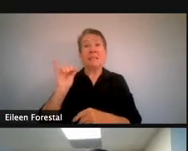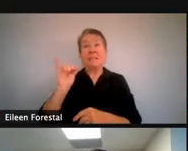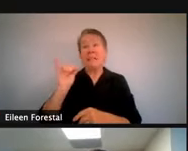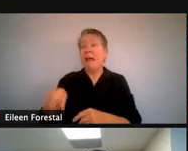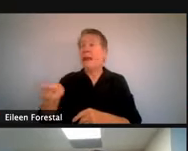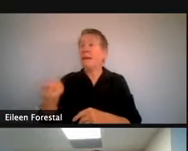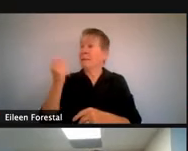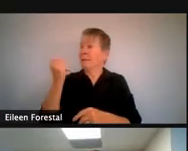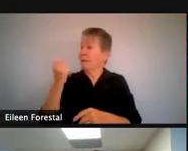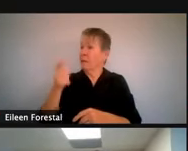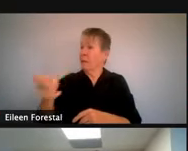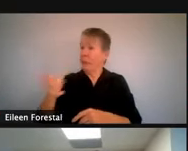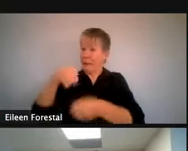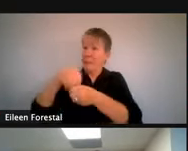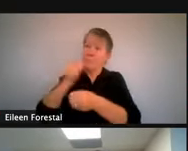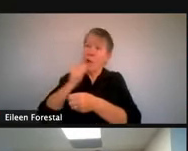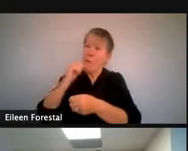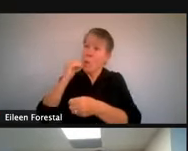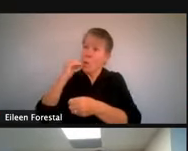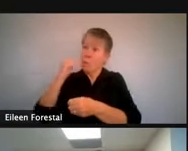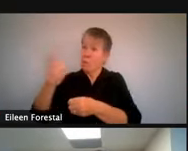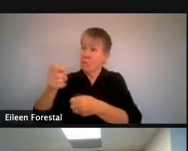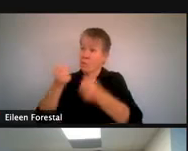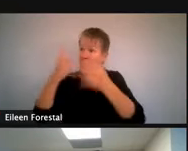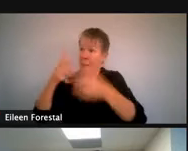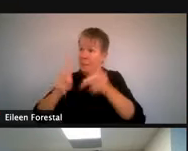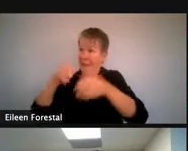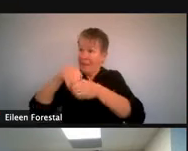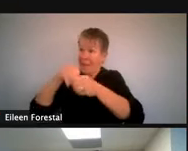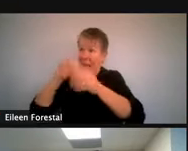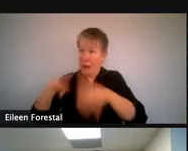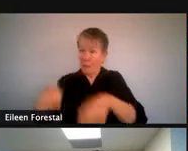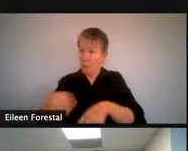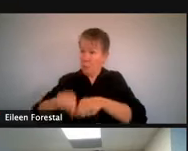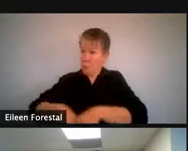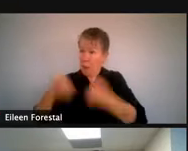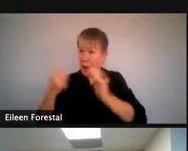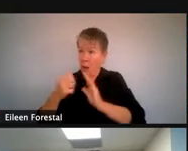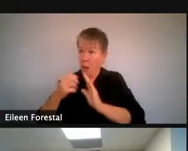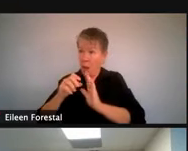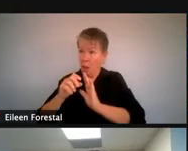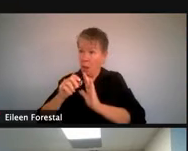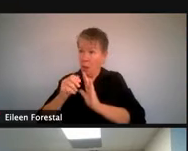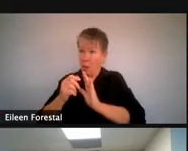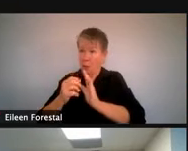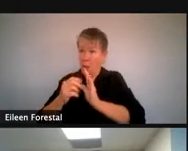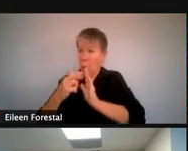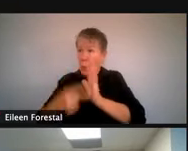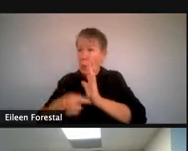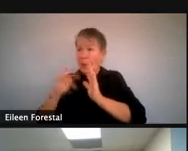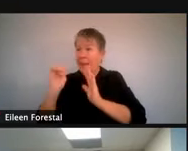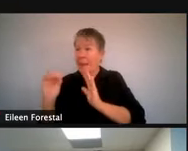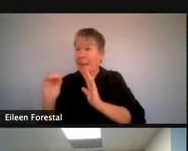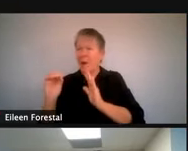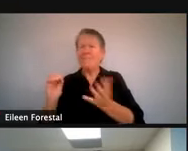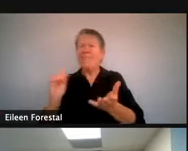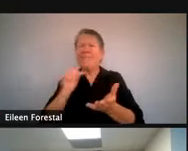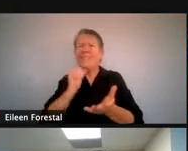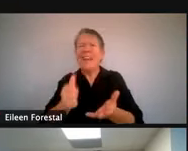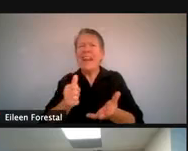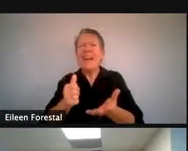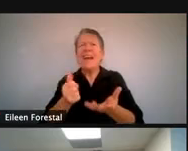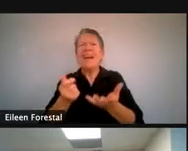EO violations are down, but it was just a point that we stressed and discussed on this morning's call, which, again, I think we just